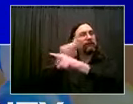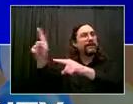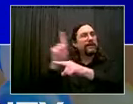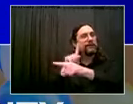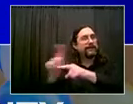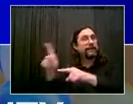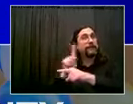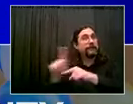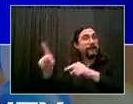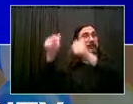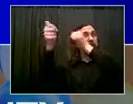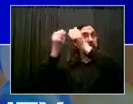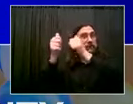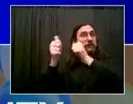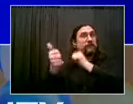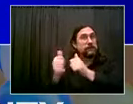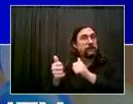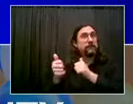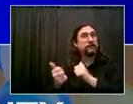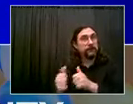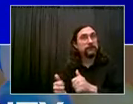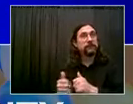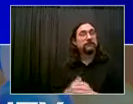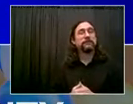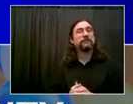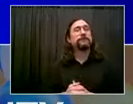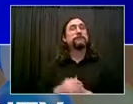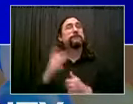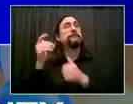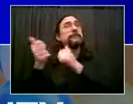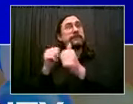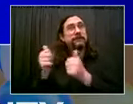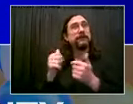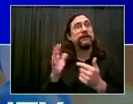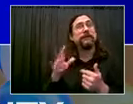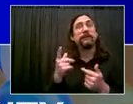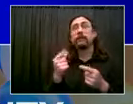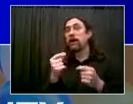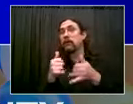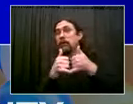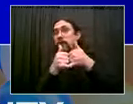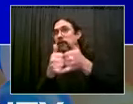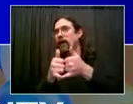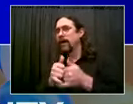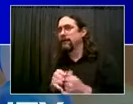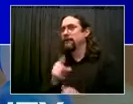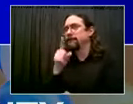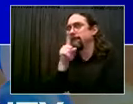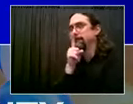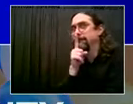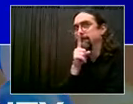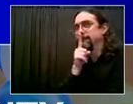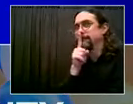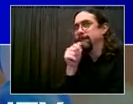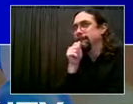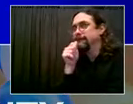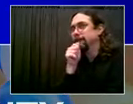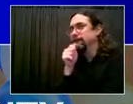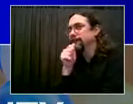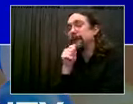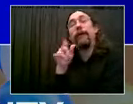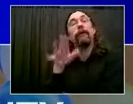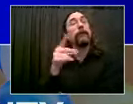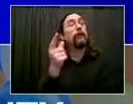What it will be announced at the beginning of the week, and then the following Monday we will say exactly the winners of the